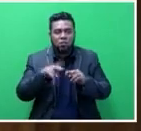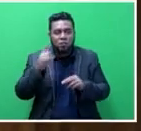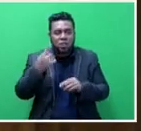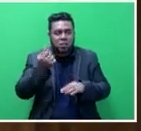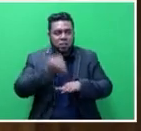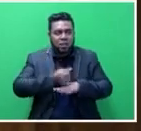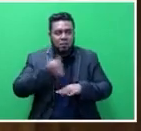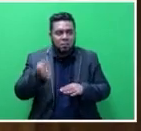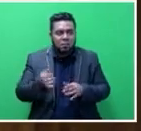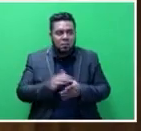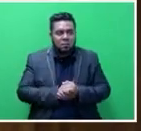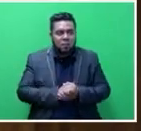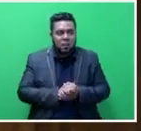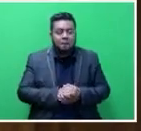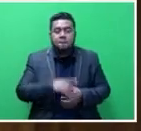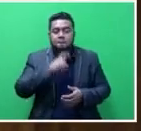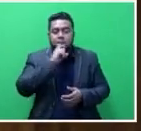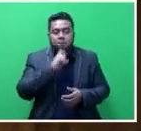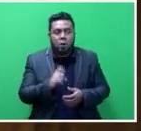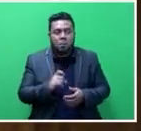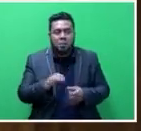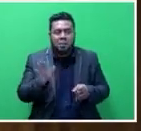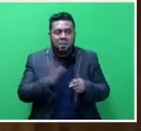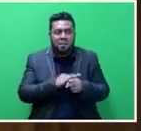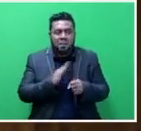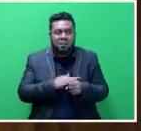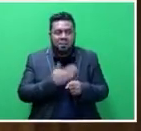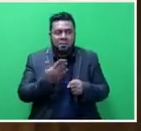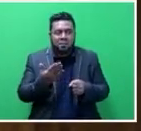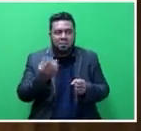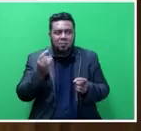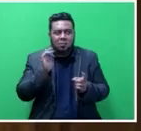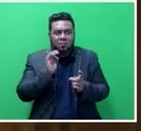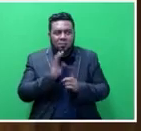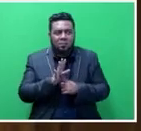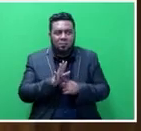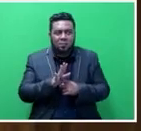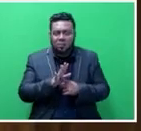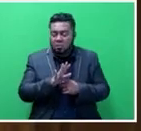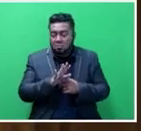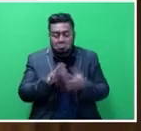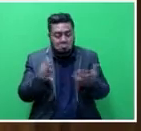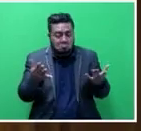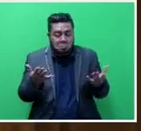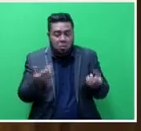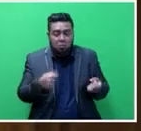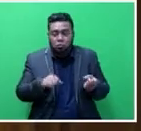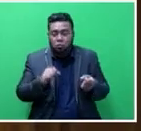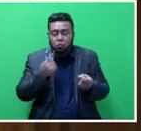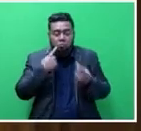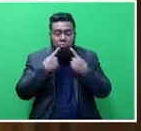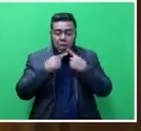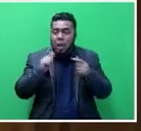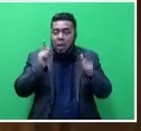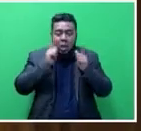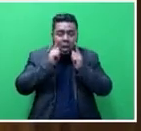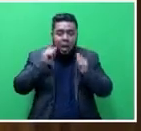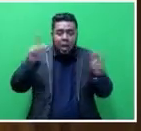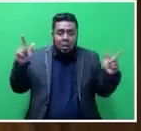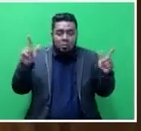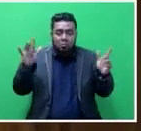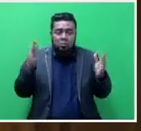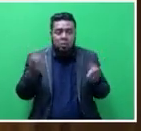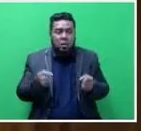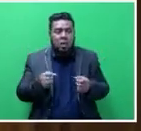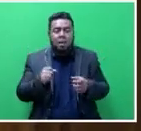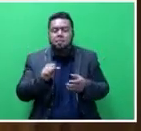government. Promises made so eloquently, so vigorously, so loudly are meant to